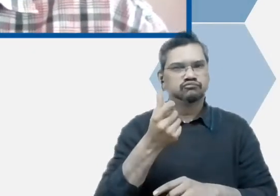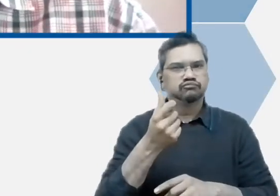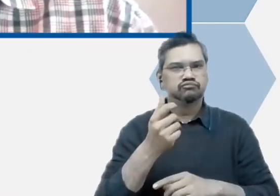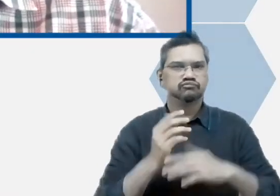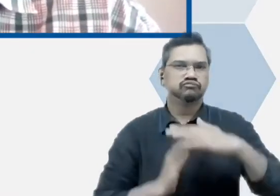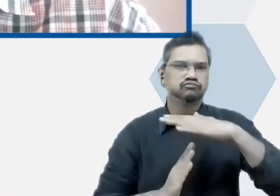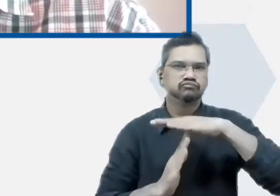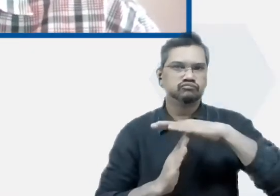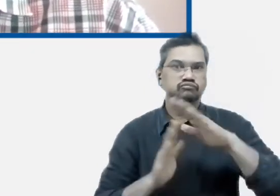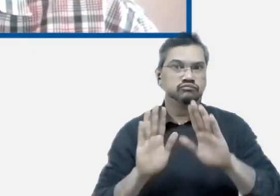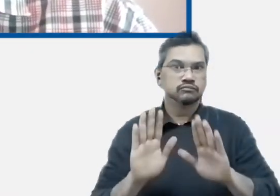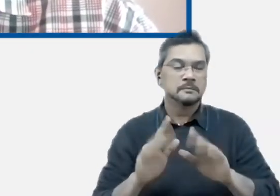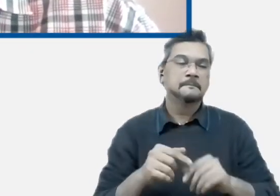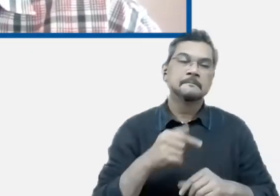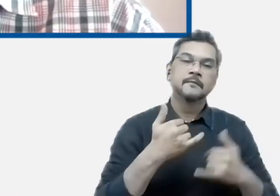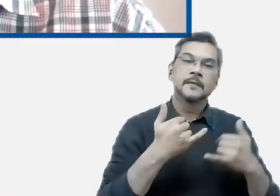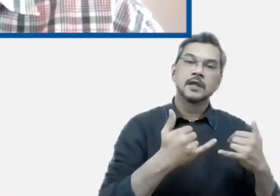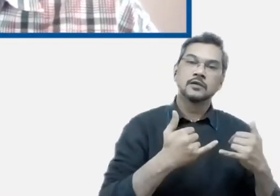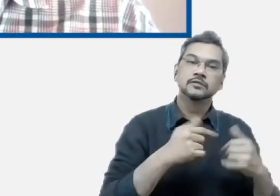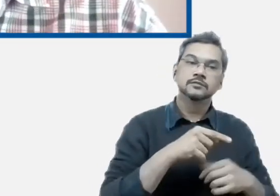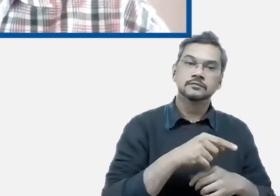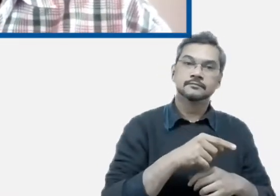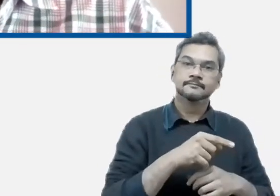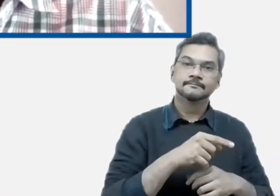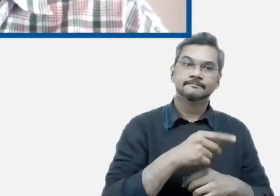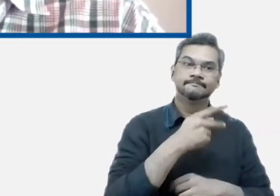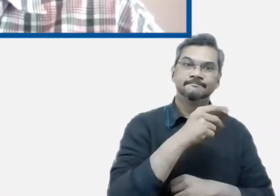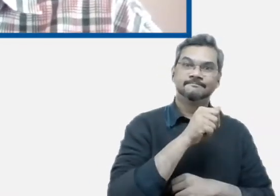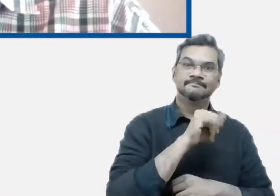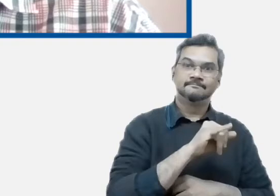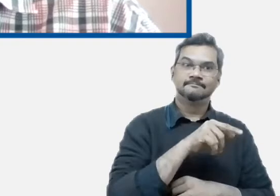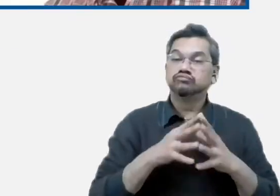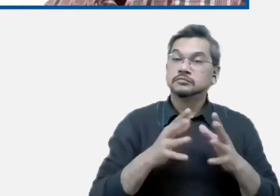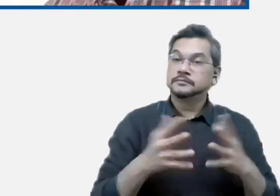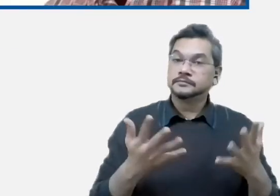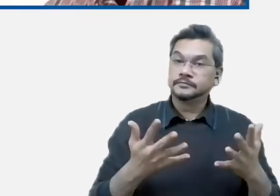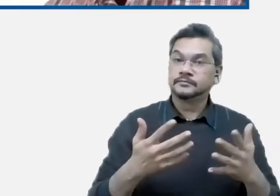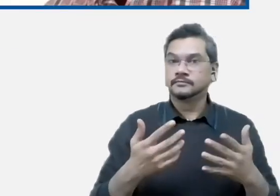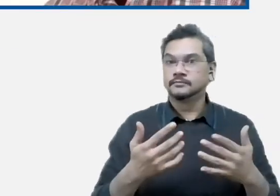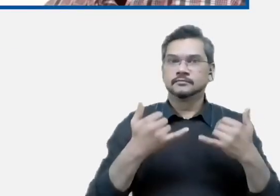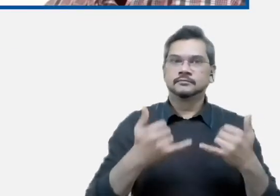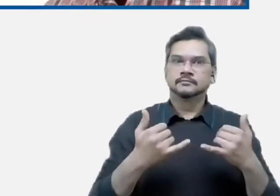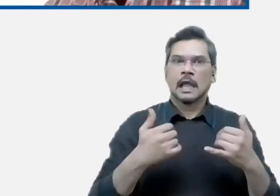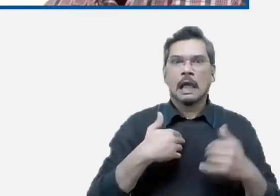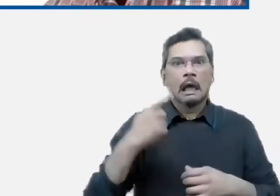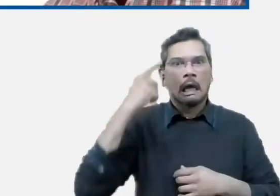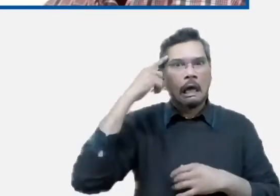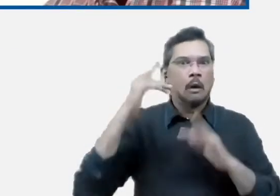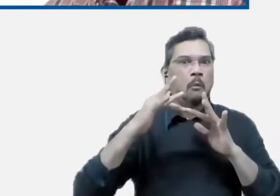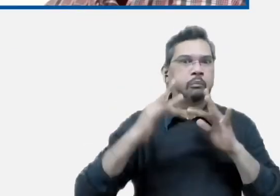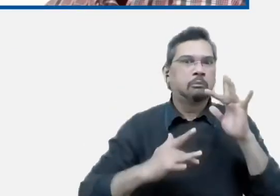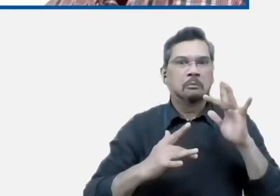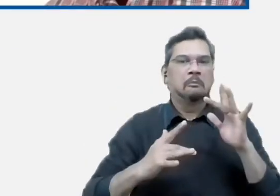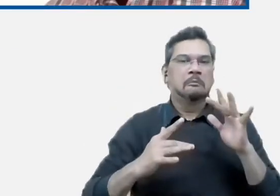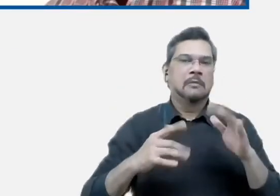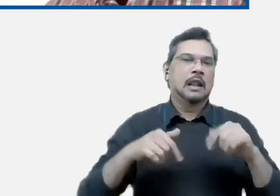my colleague Kai. I think he just had a useful intervention to make. Please go ahead, sir. There was reference to climate